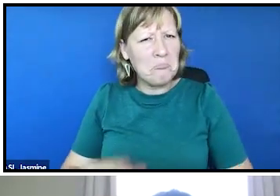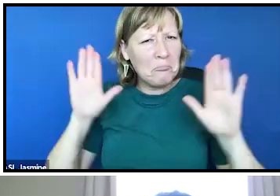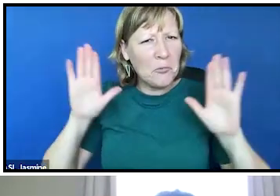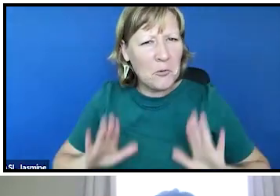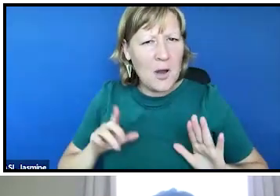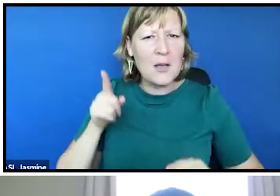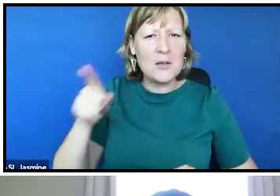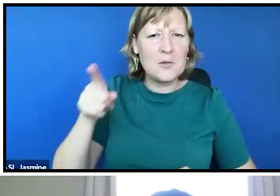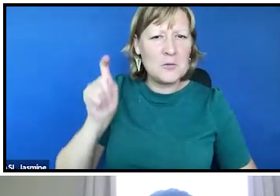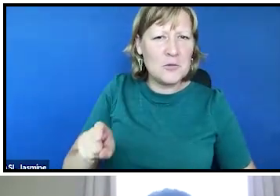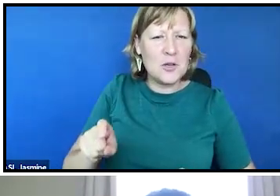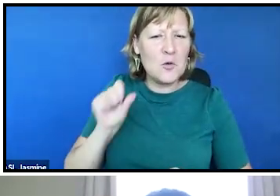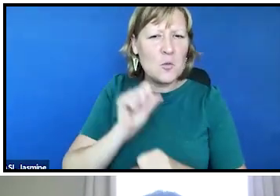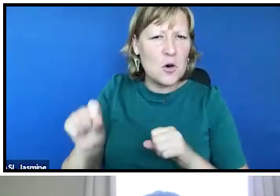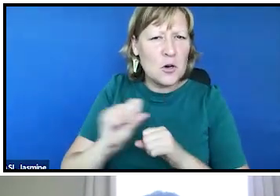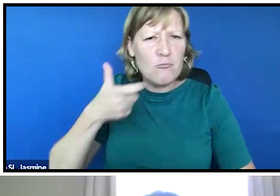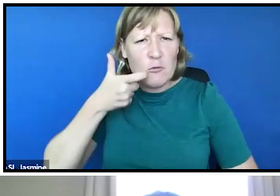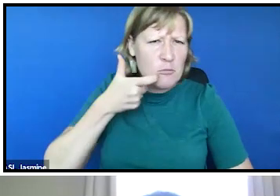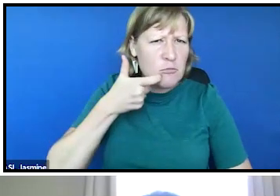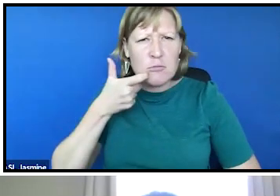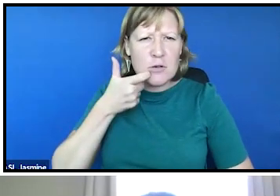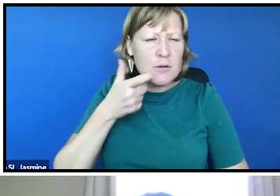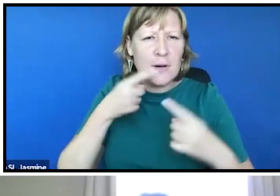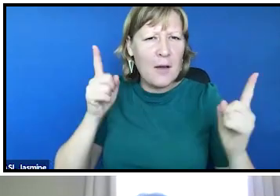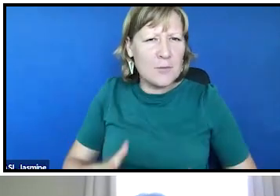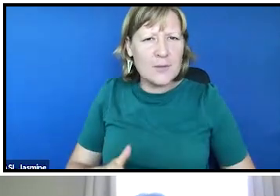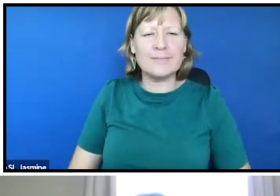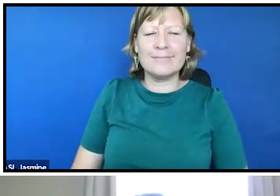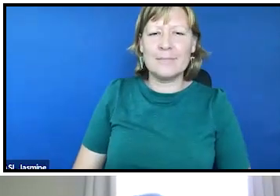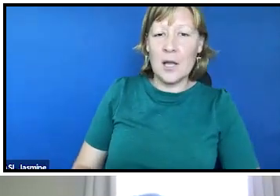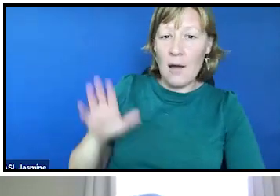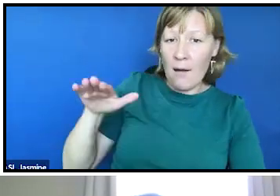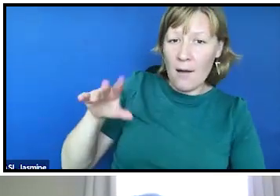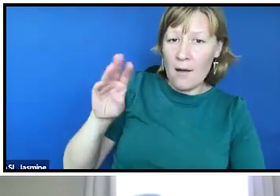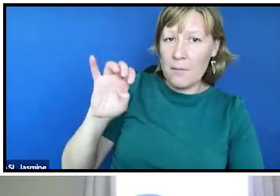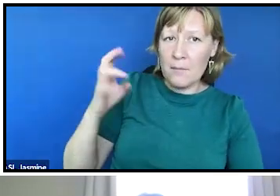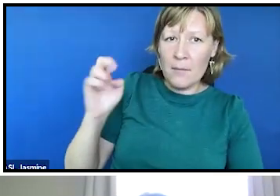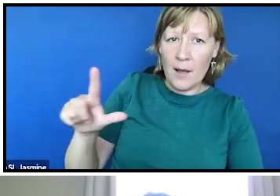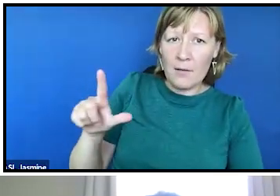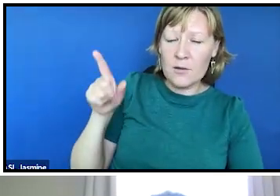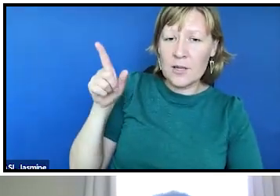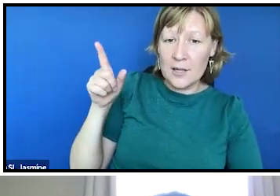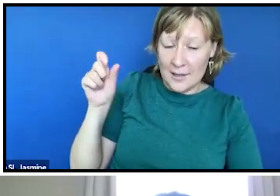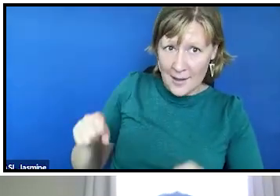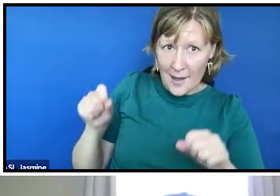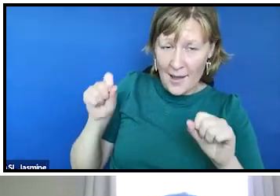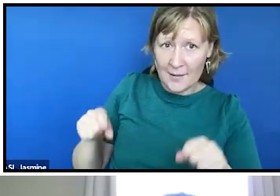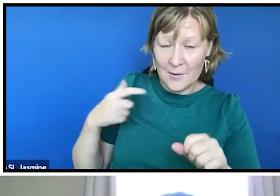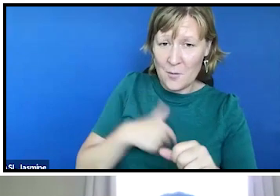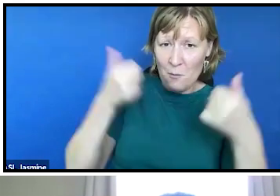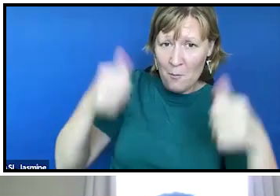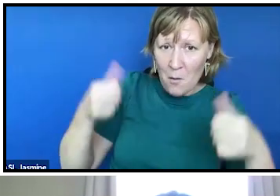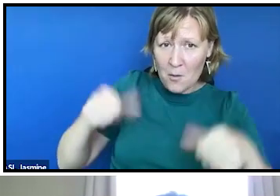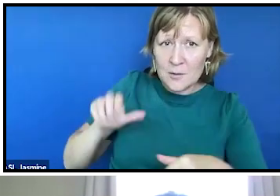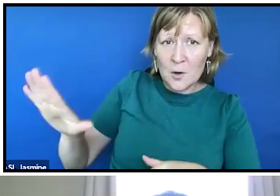announcer's voice. Can we send her a link to your videos, Michael, your stories on YouTube? You have to see his stories that he narrates and he makes with cartoons. Oh my gosh,